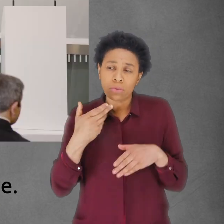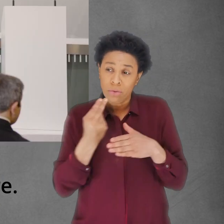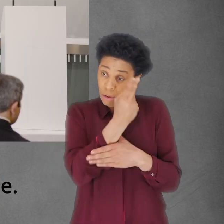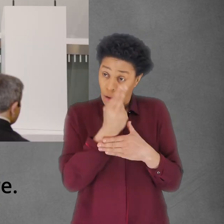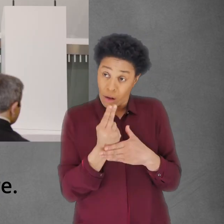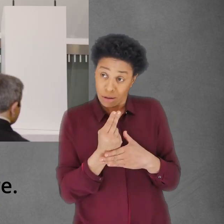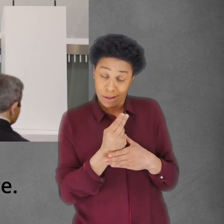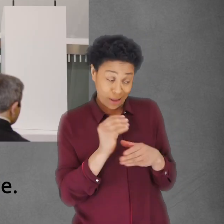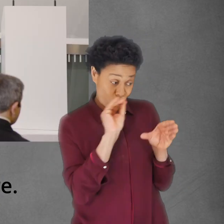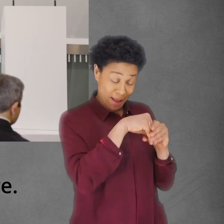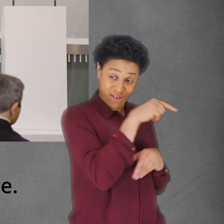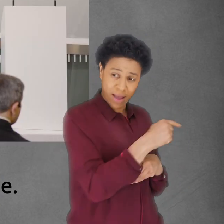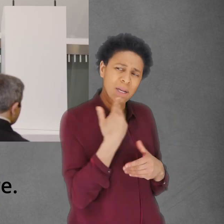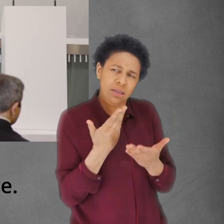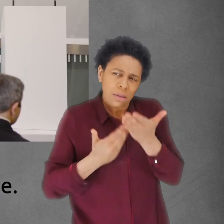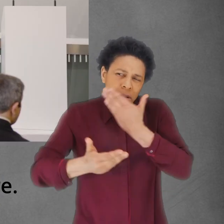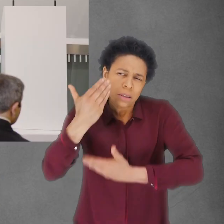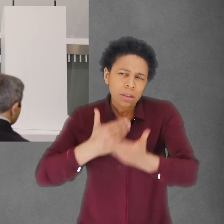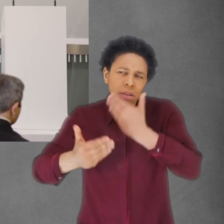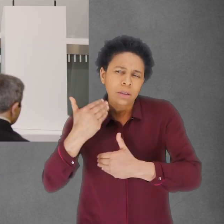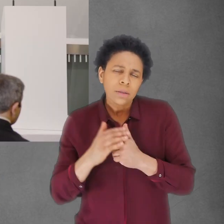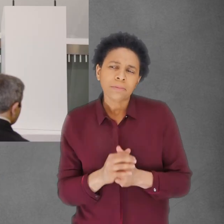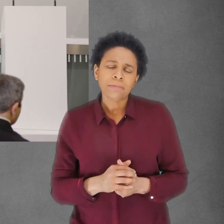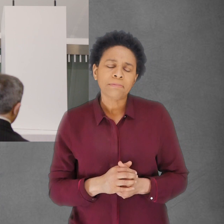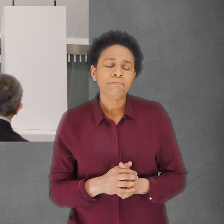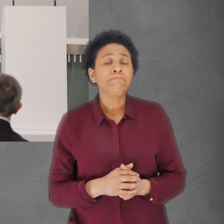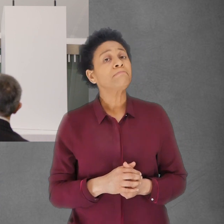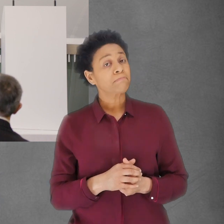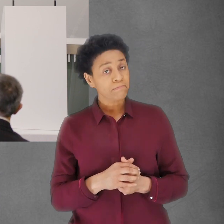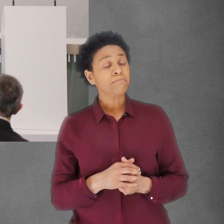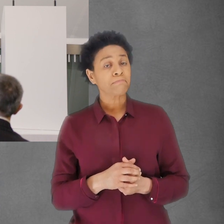to your sound commission that we have here.